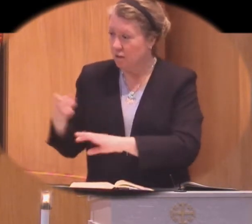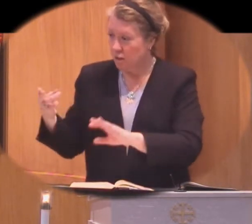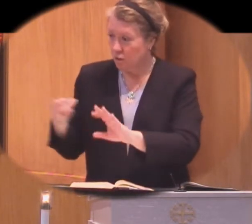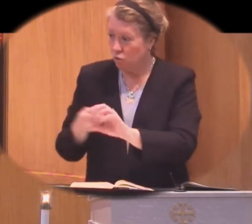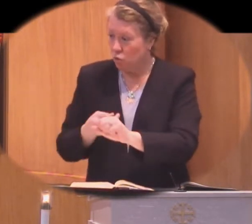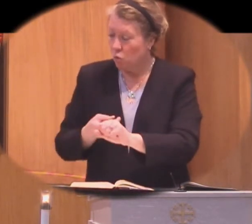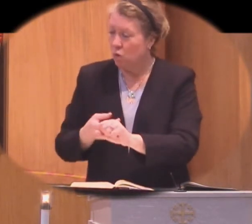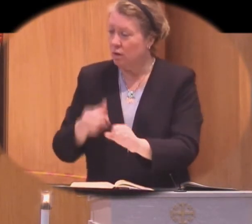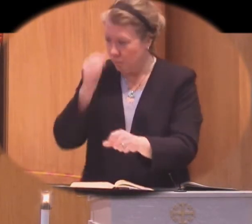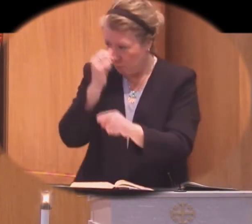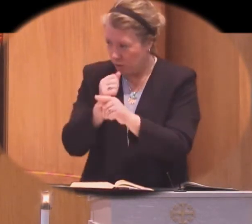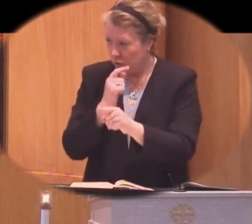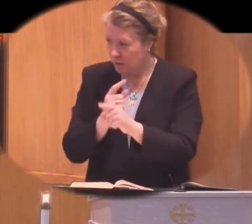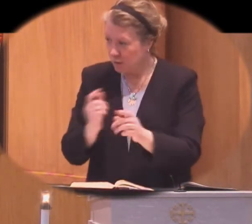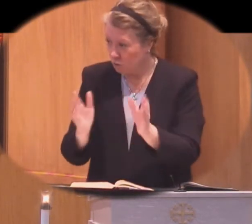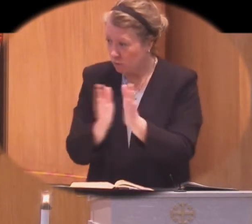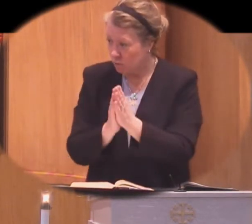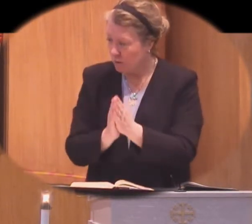in prayer?